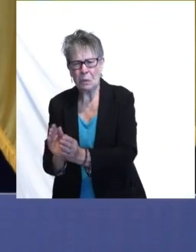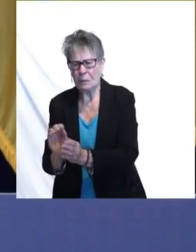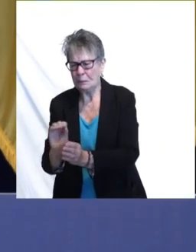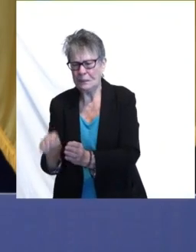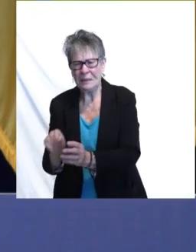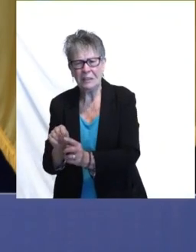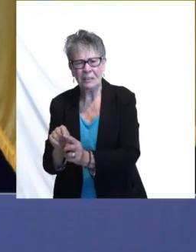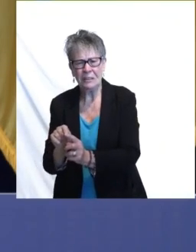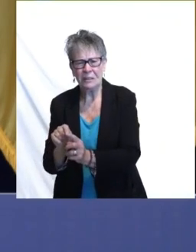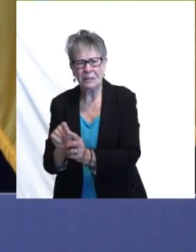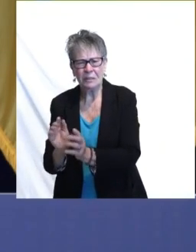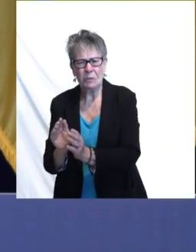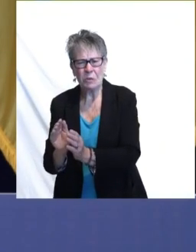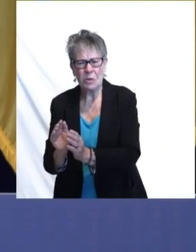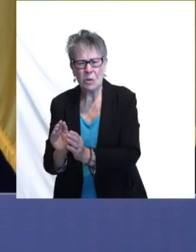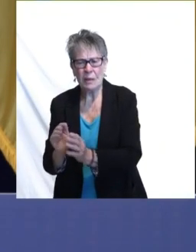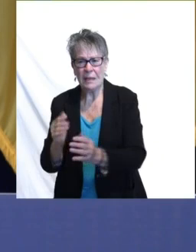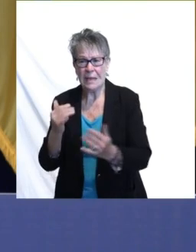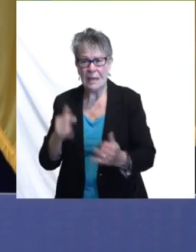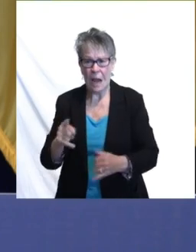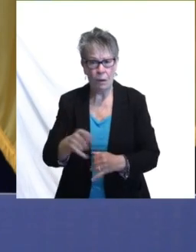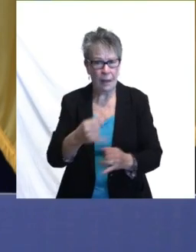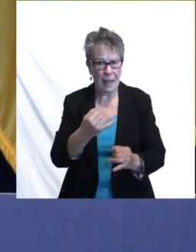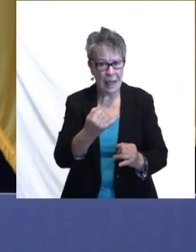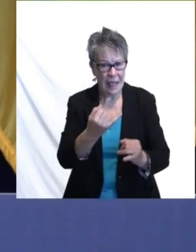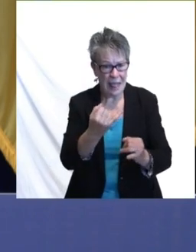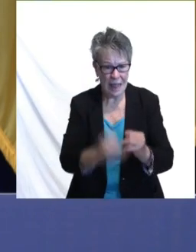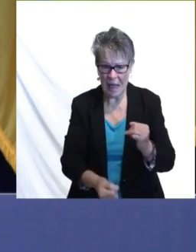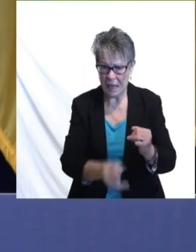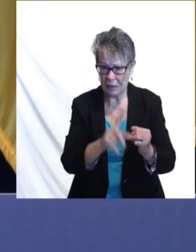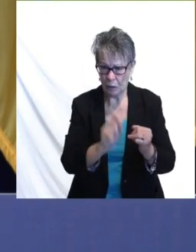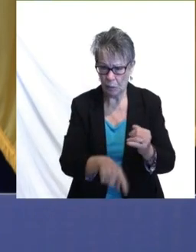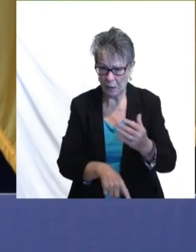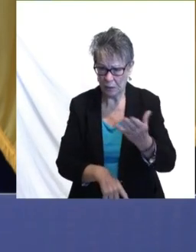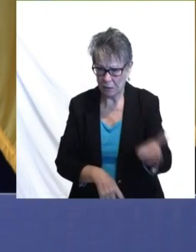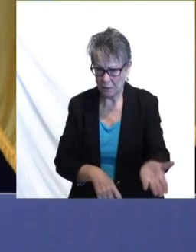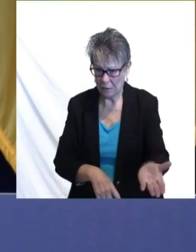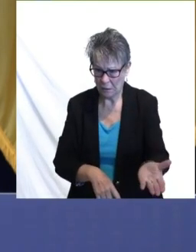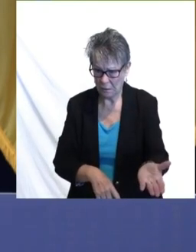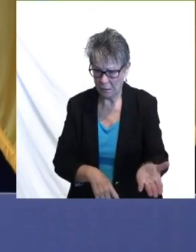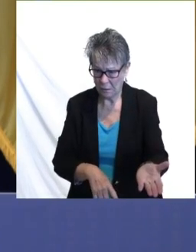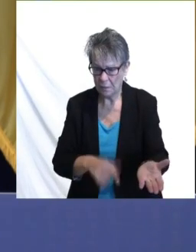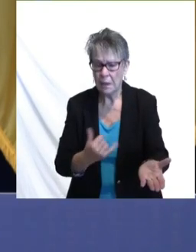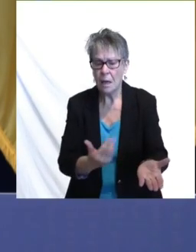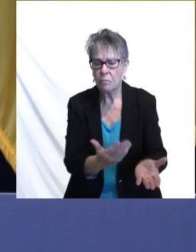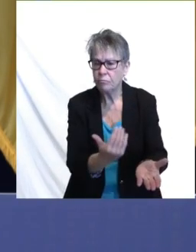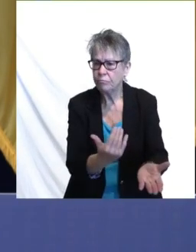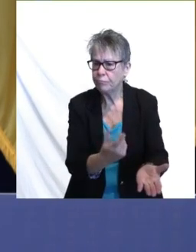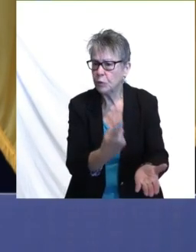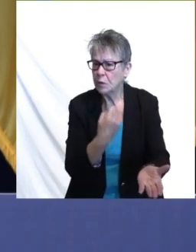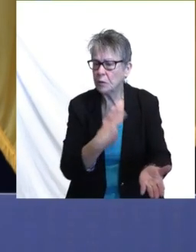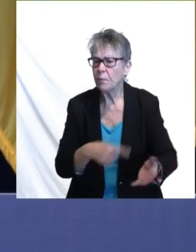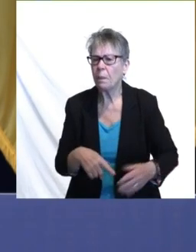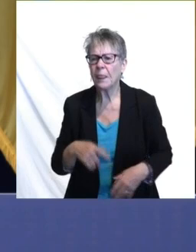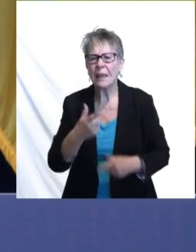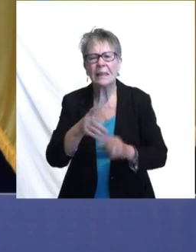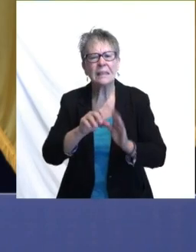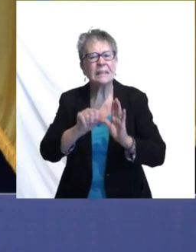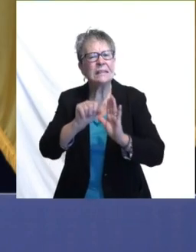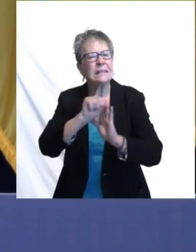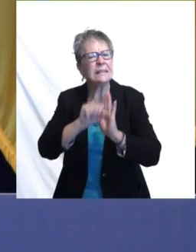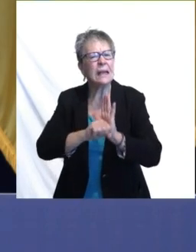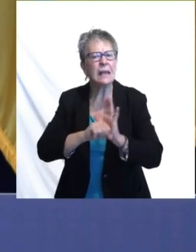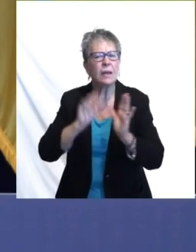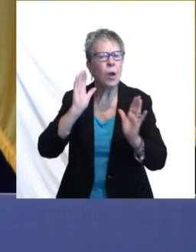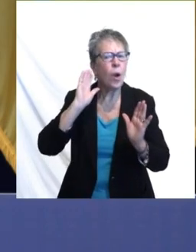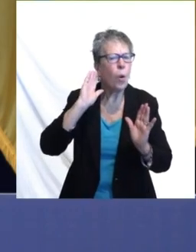we said thank you. Brent, you're going to take us home today. Good afternoon. Good afternoon. When will the state provide actual school students and staff positive test